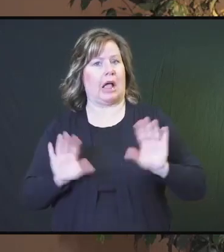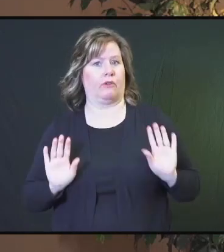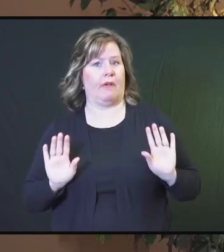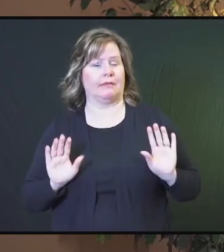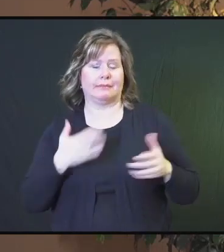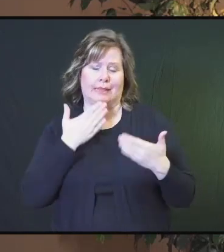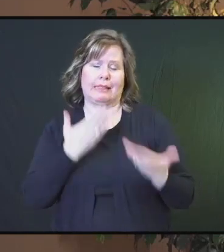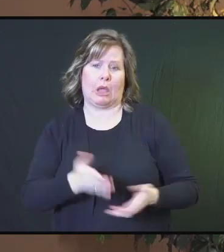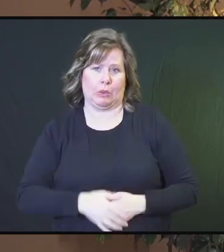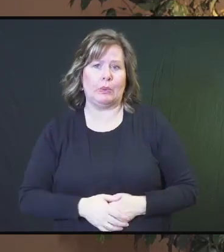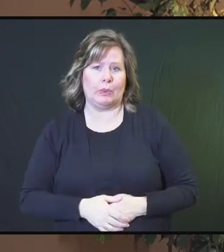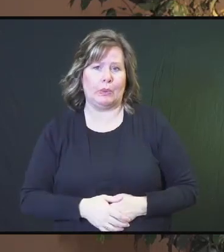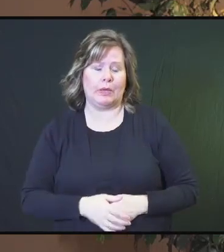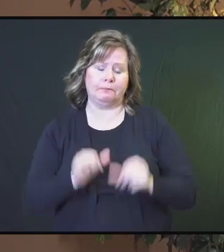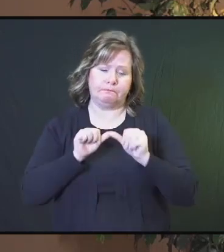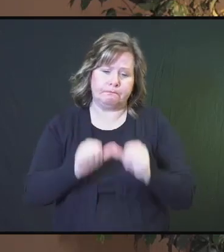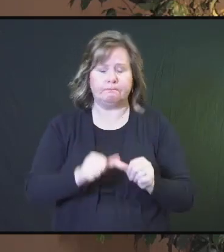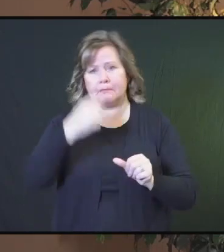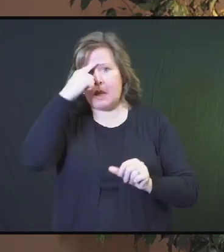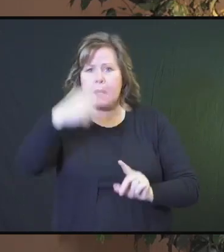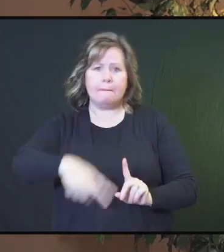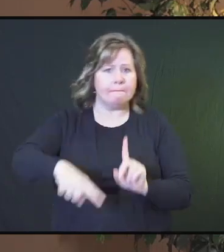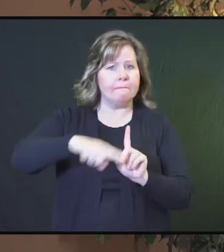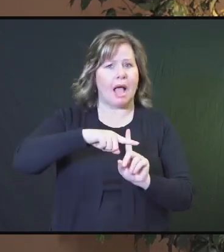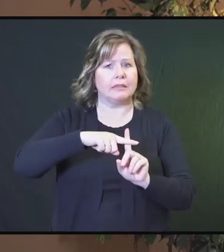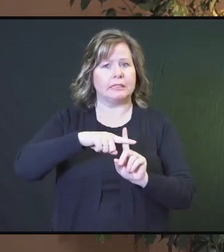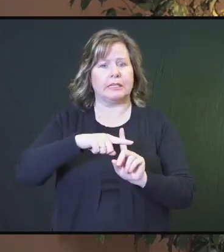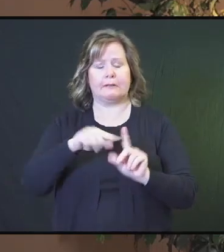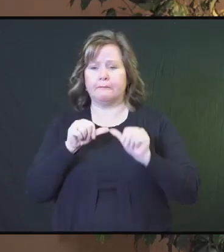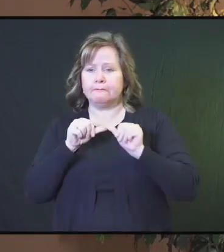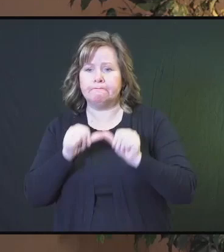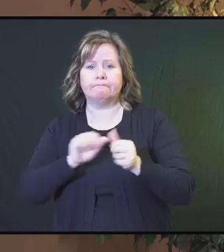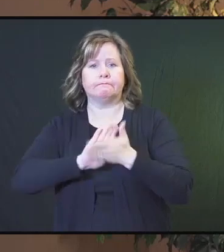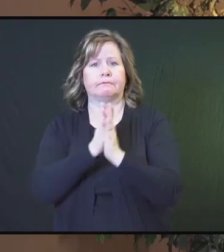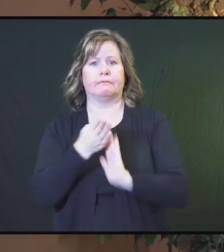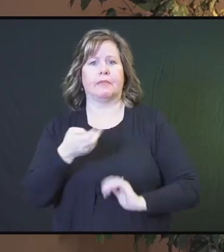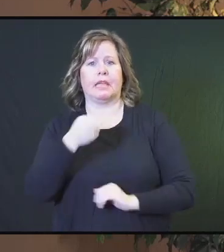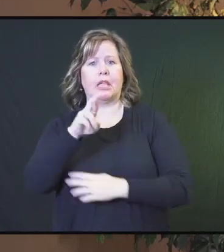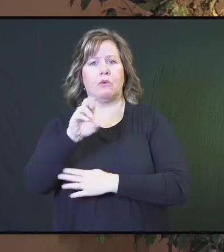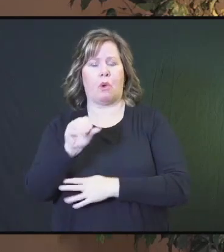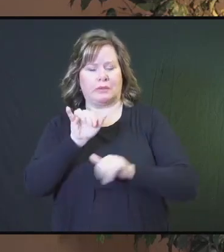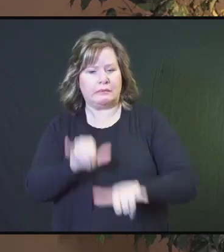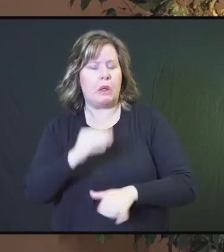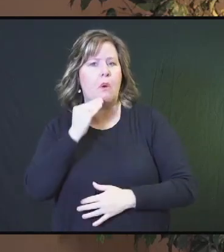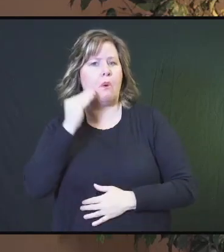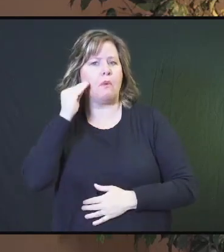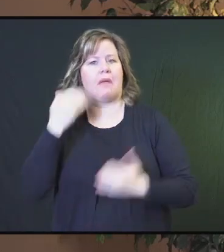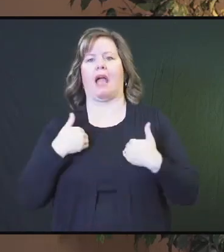stay positive, stay heroic, and please stay at home. Thank you, and have a great Easter weekend.